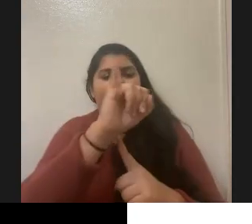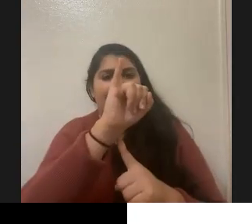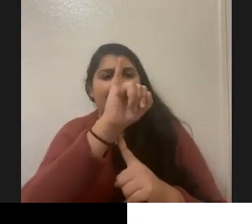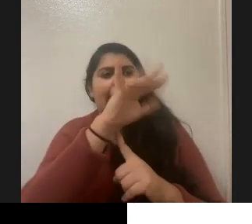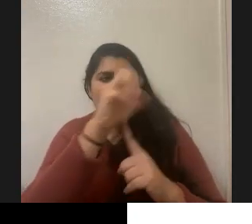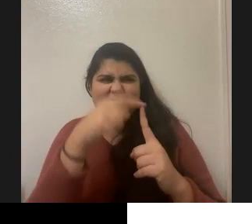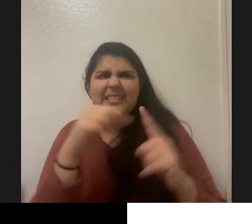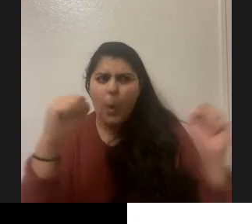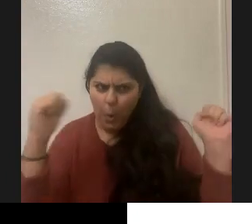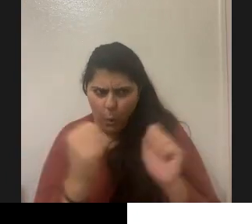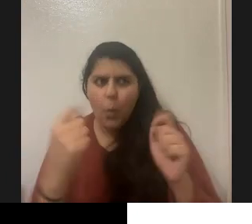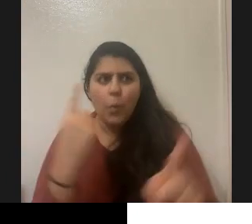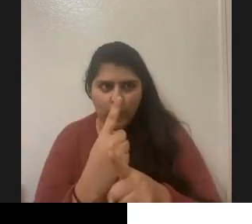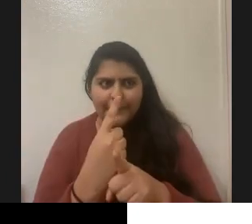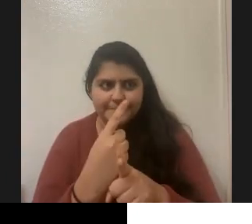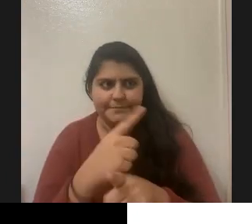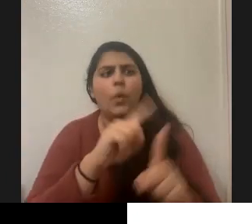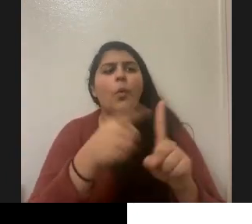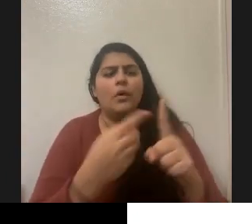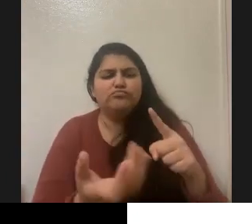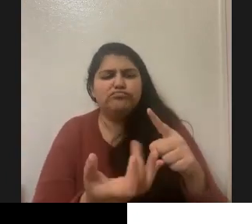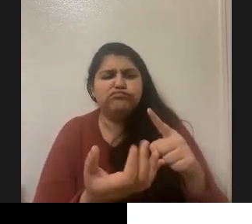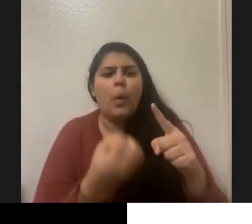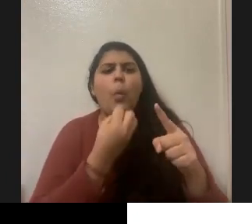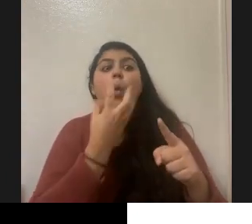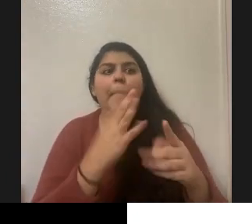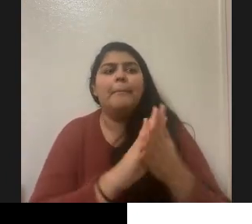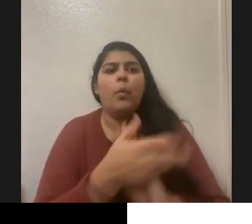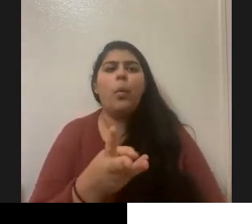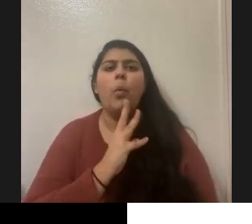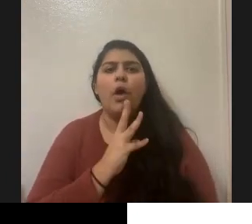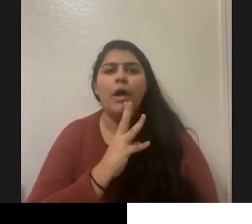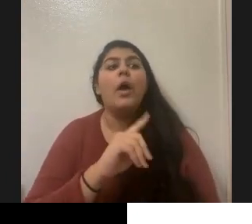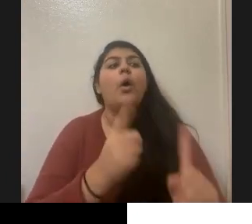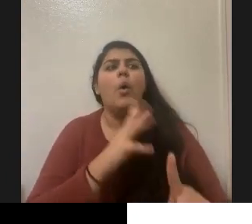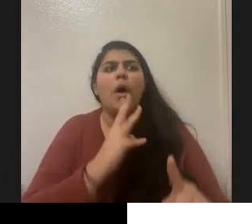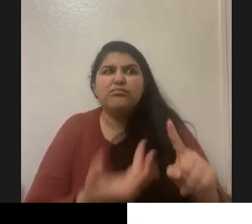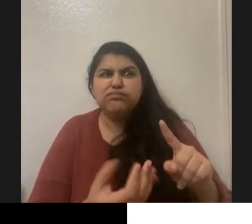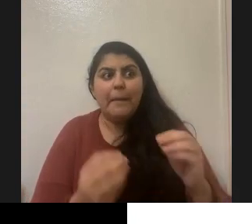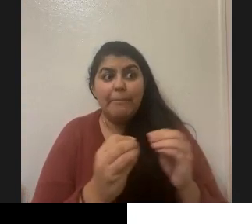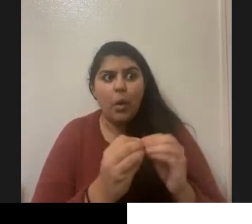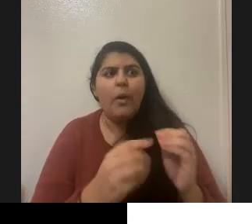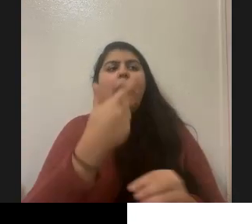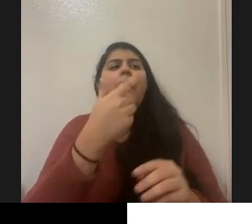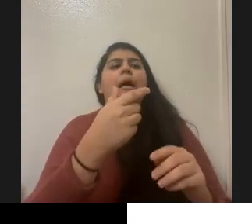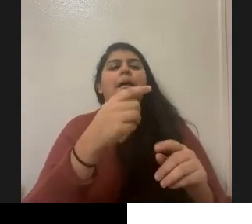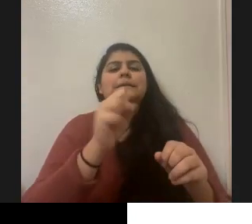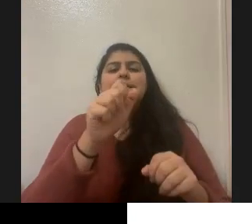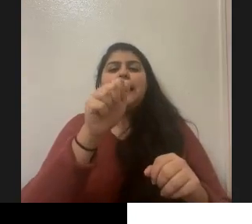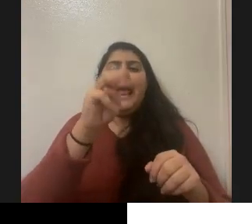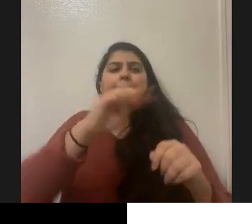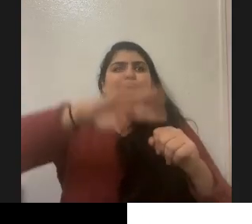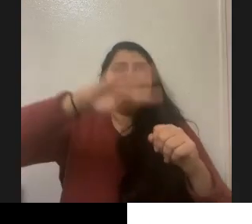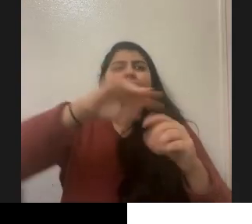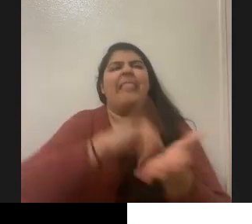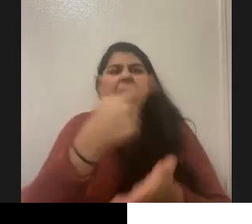really cold, right? And when you heat up your ice, maybe you get water, right? And if you heat up your water, you get steam, like a gas. What happens if